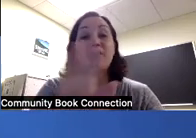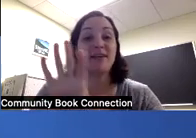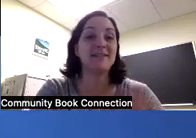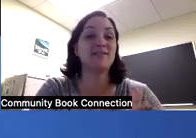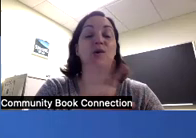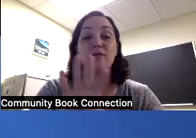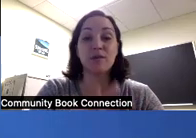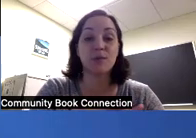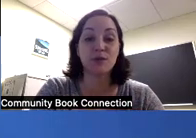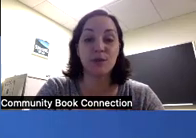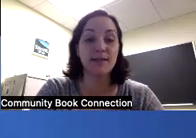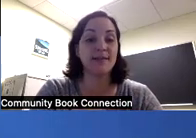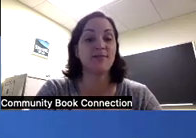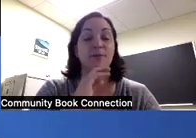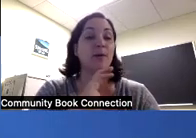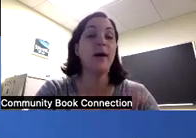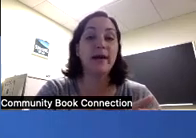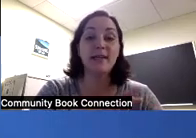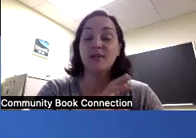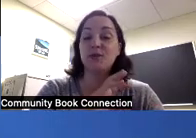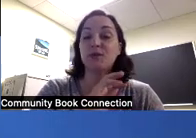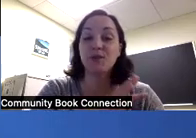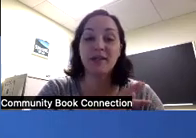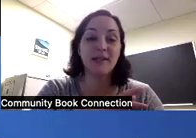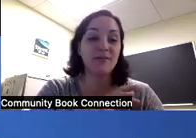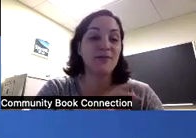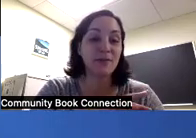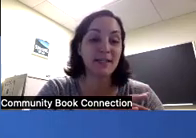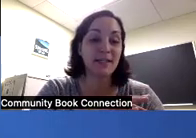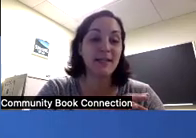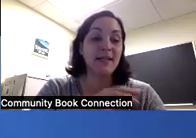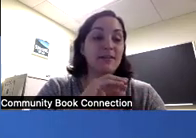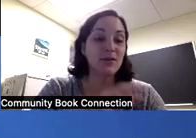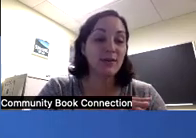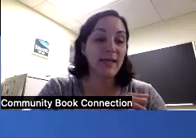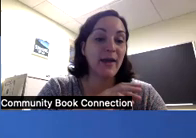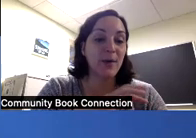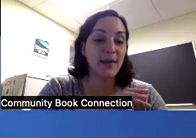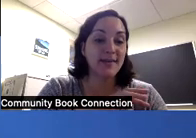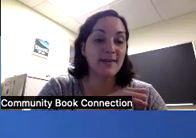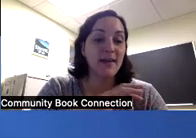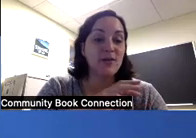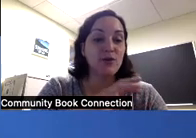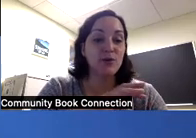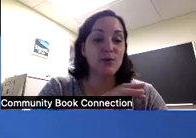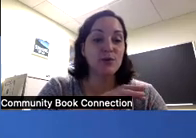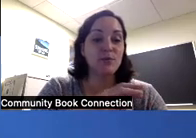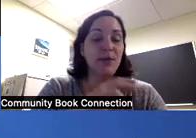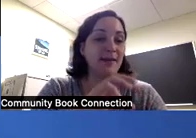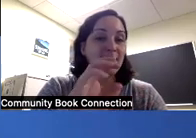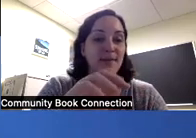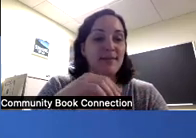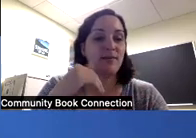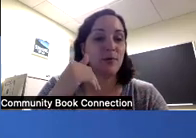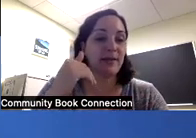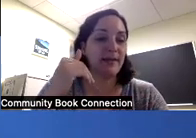there's a lot of scientists all over the world doing this, from Hawaii to Australia to Florida. They're looking at ways to